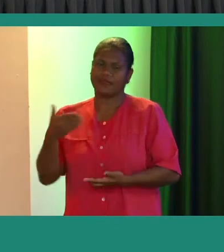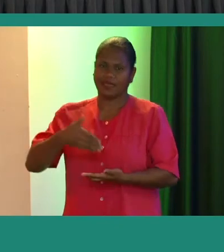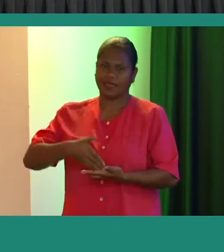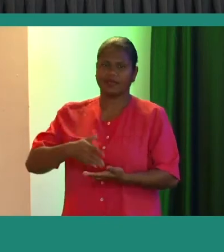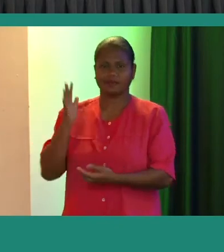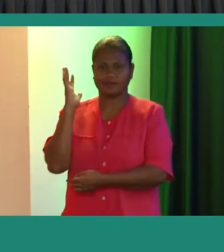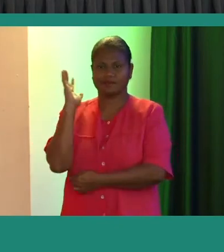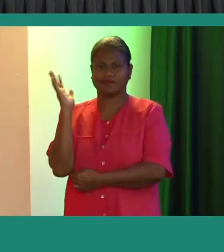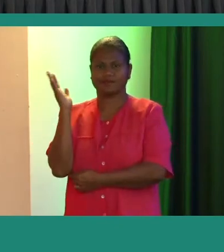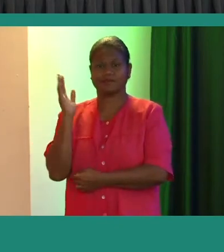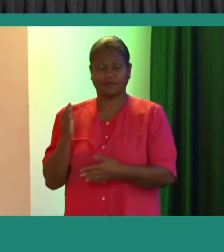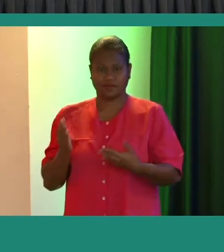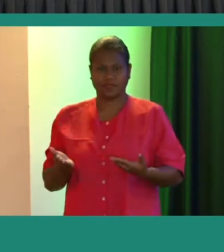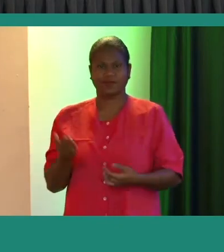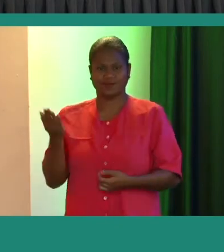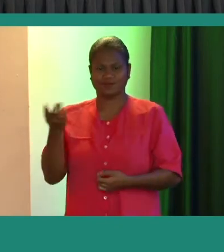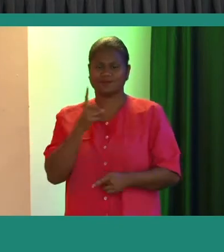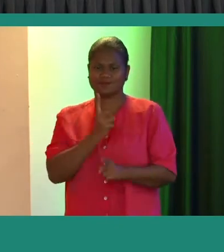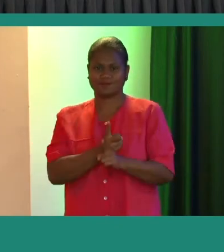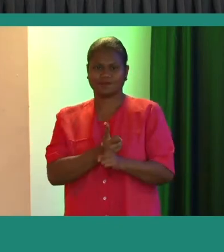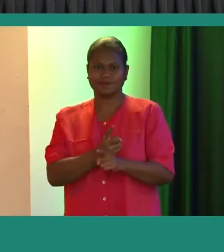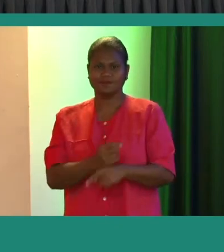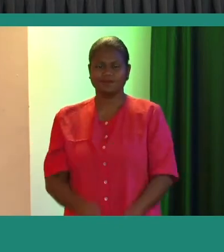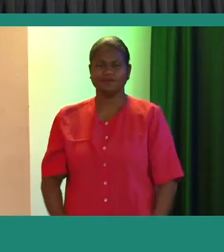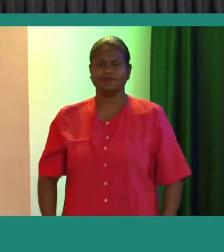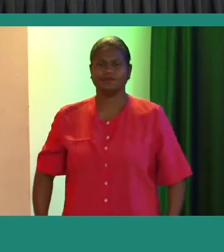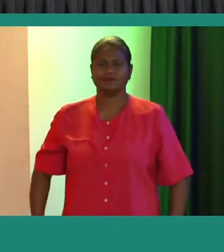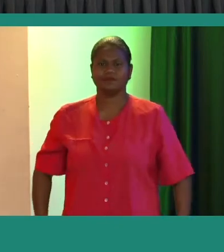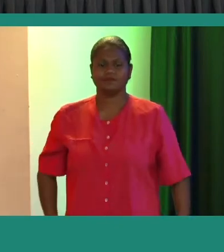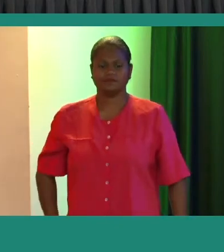Thank you. So over to you now, Mr. Ginis.